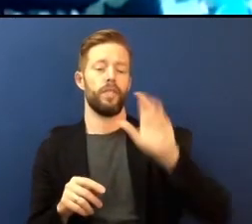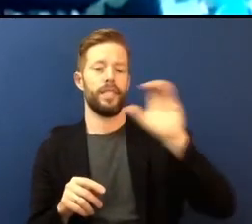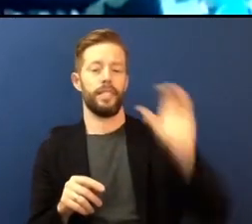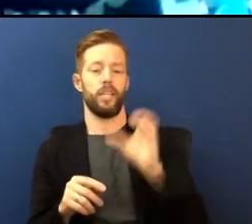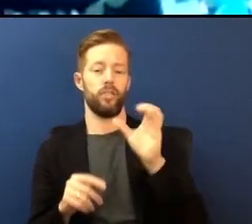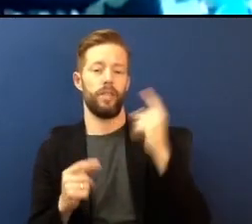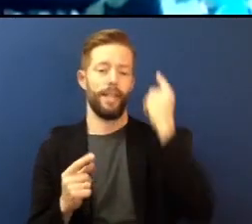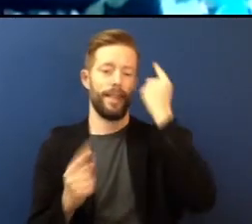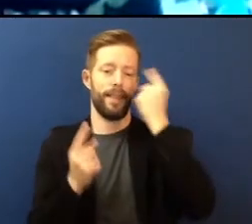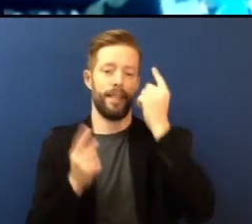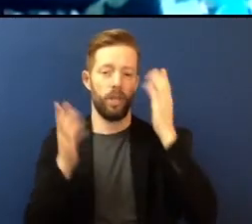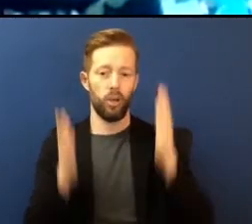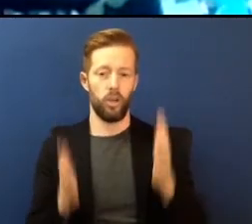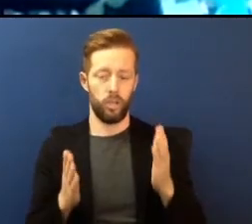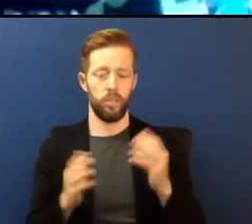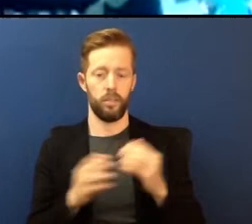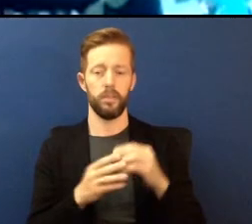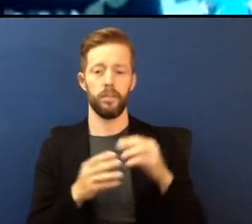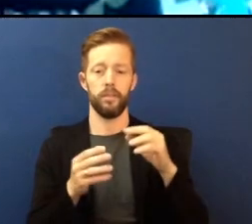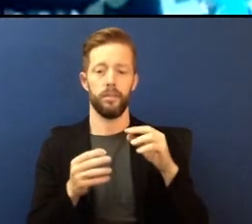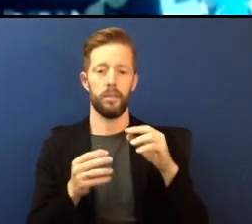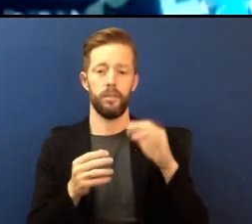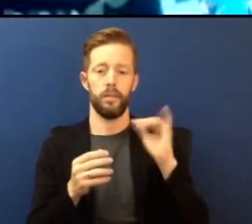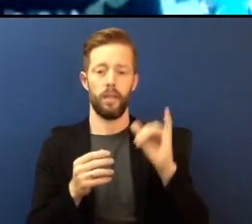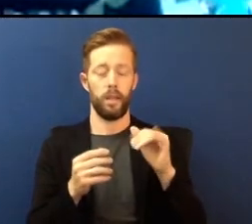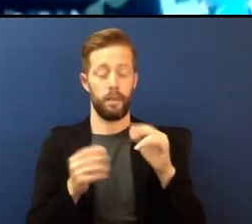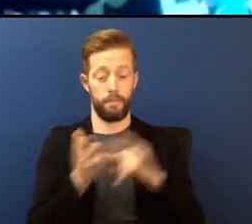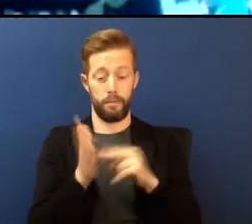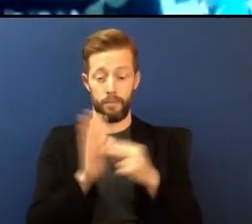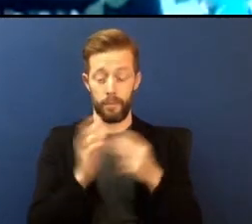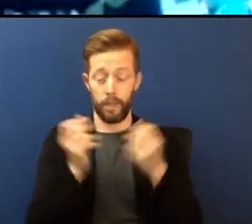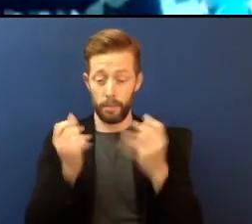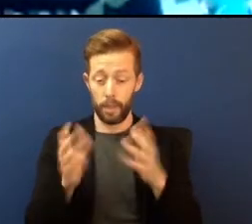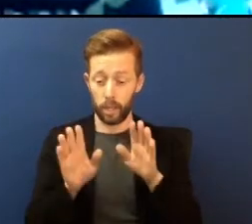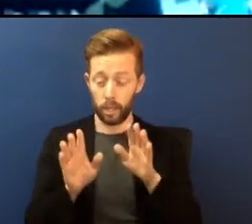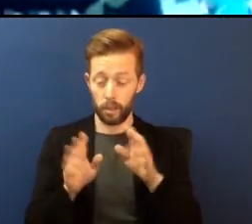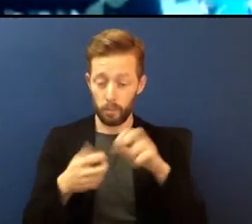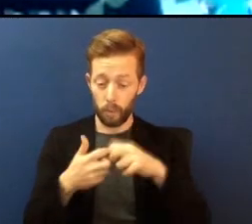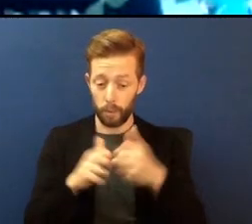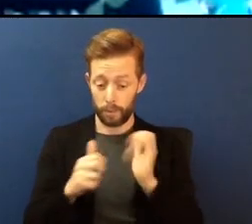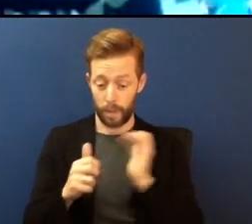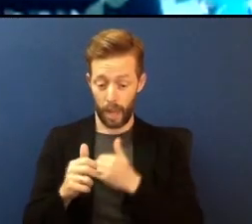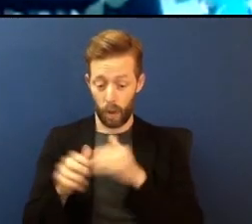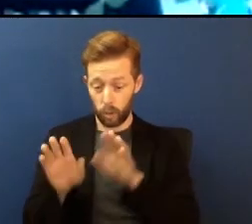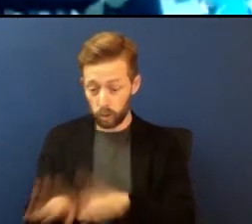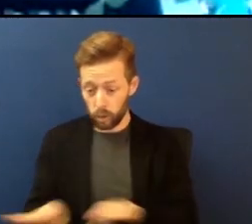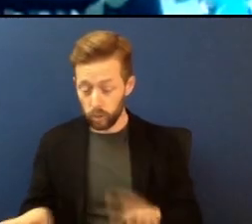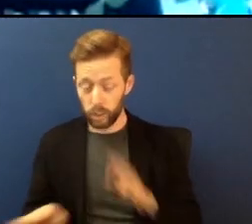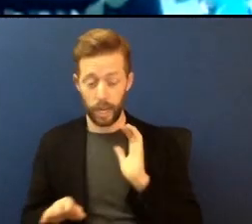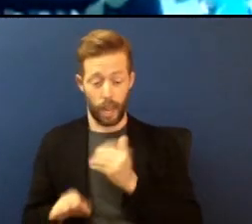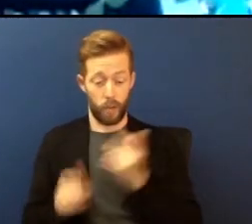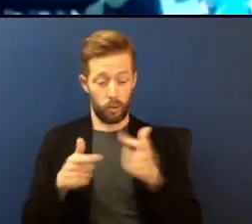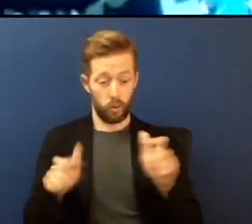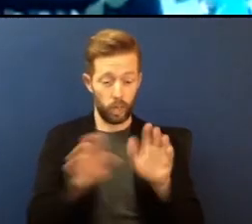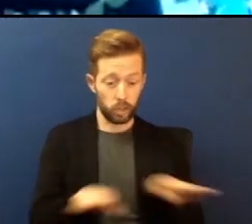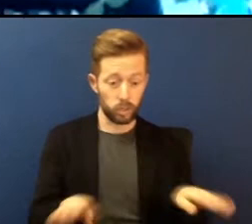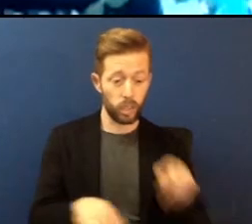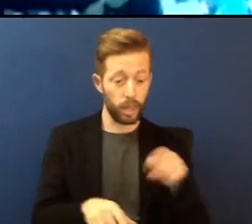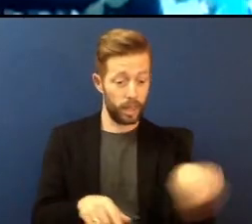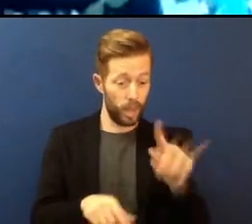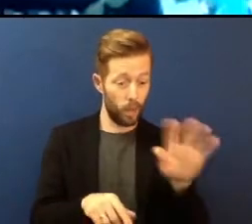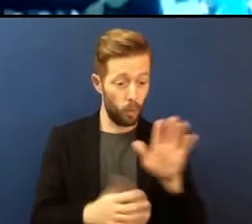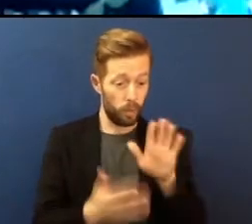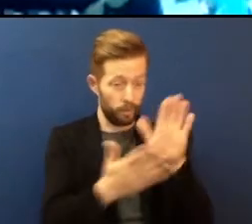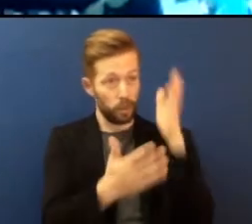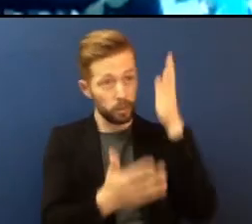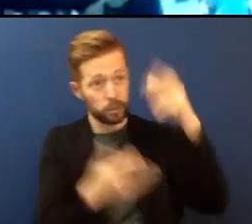21st century thinkers, with the whole idea that lots of the problems that our children and our grandchildren are going to face, we don't even know